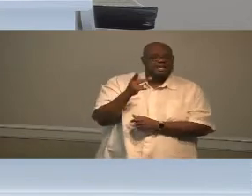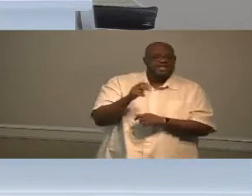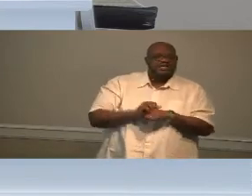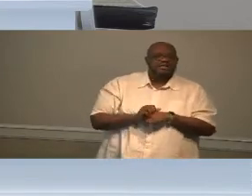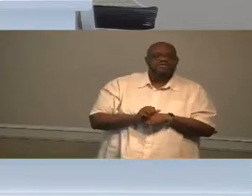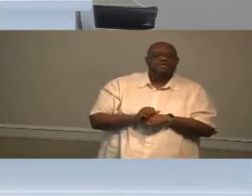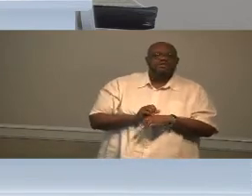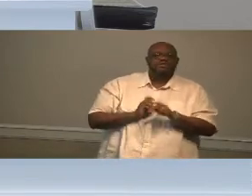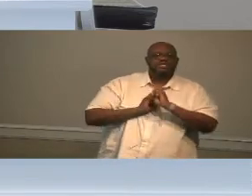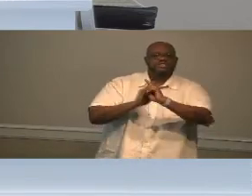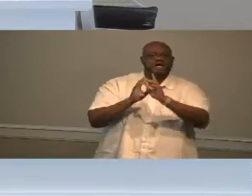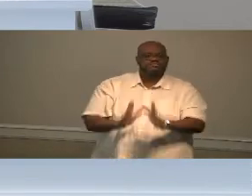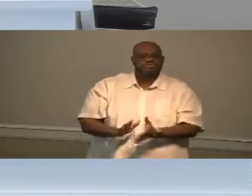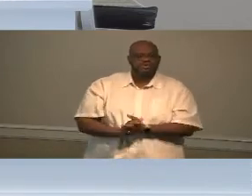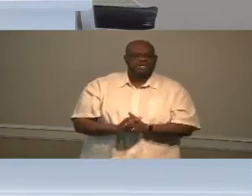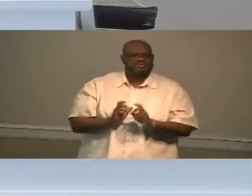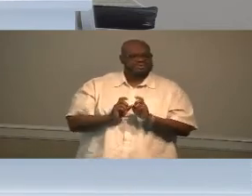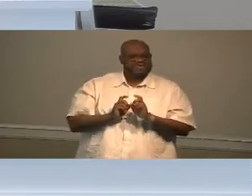other side.